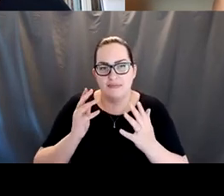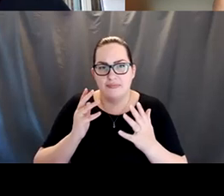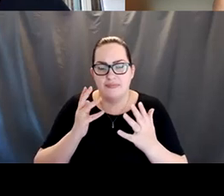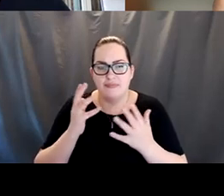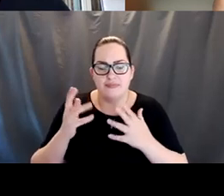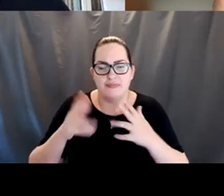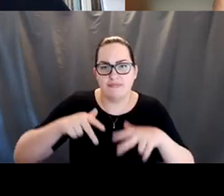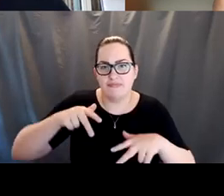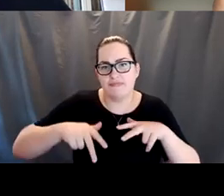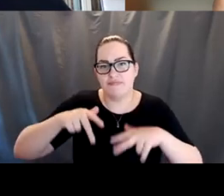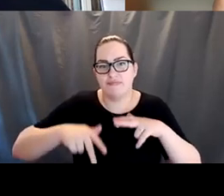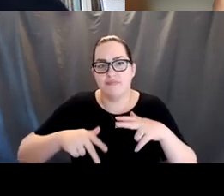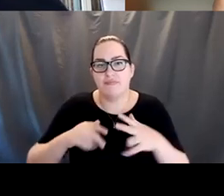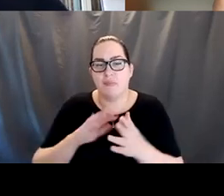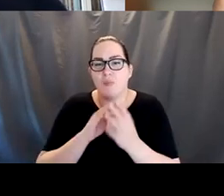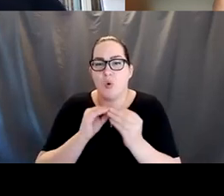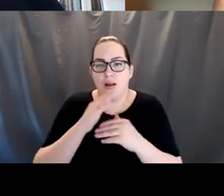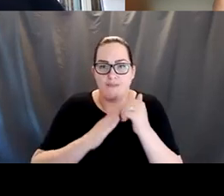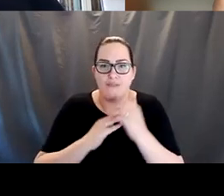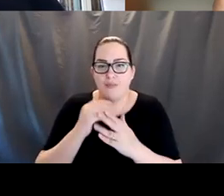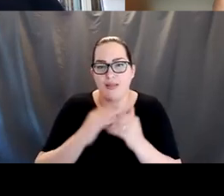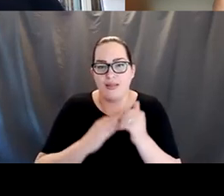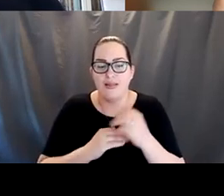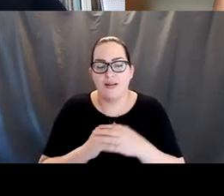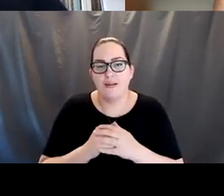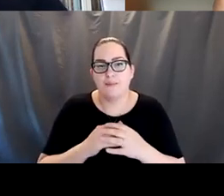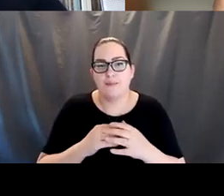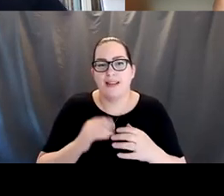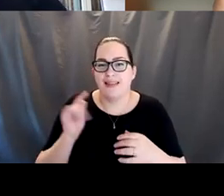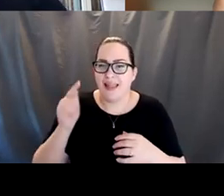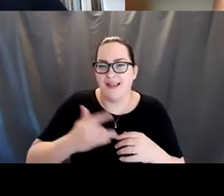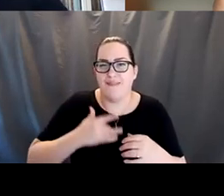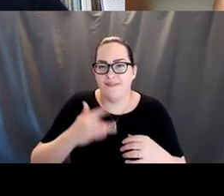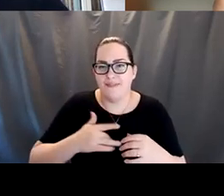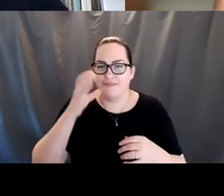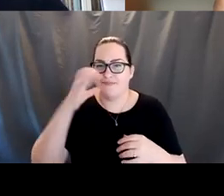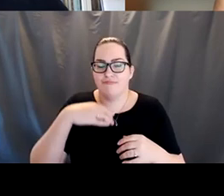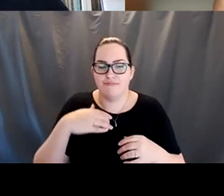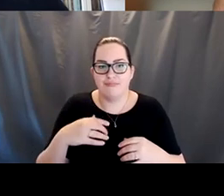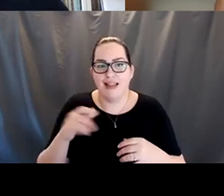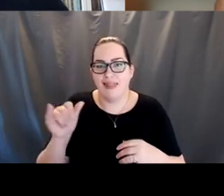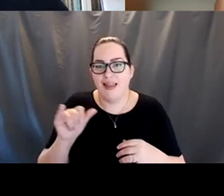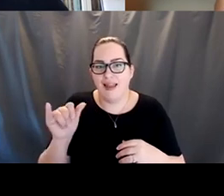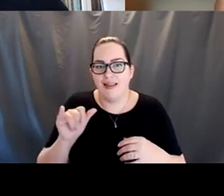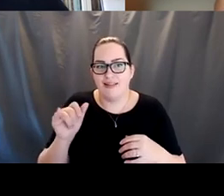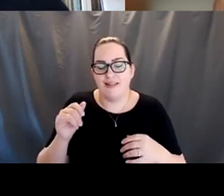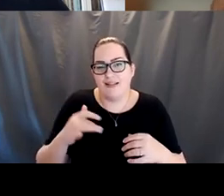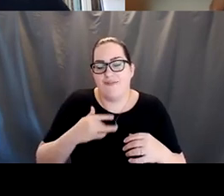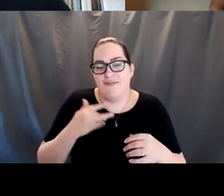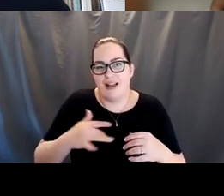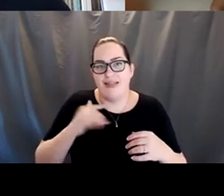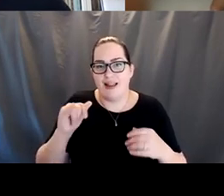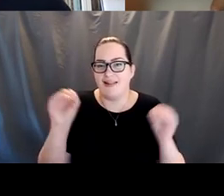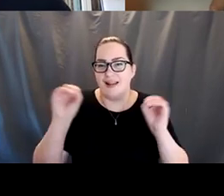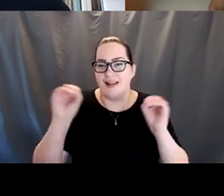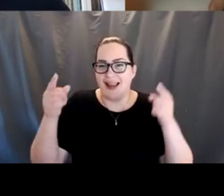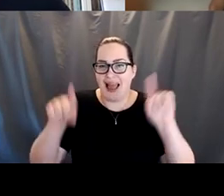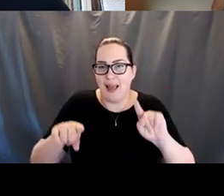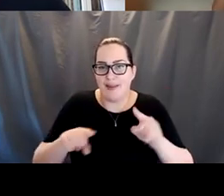I've tried to kind of take that into consideration. But I think you're right, it's a two-sided problem. Pass it on.